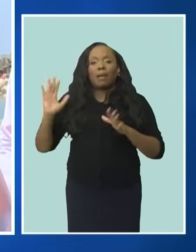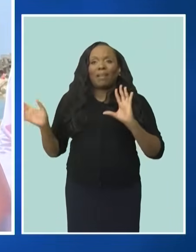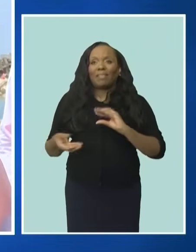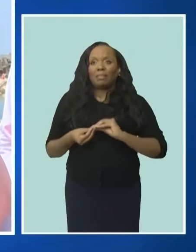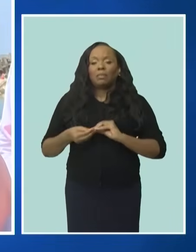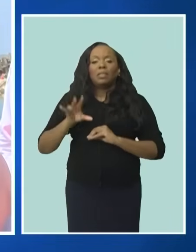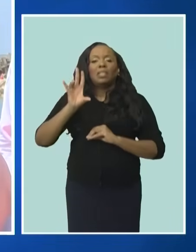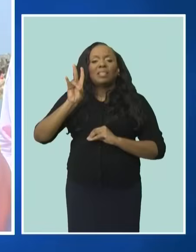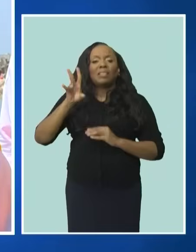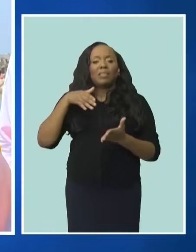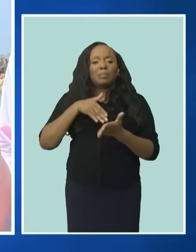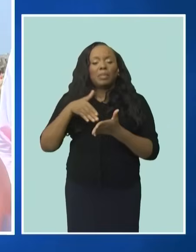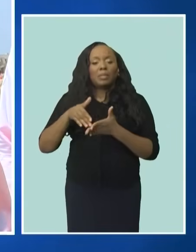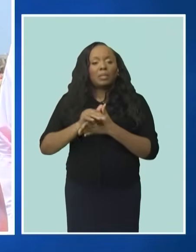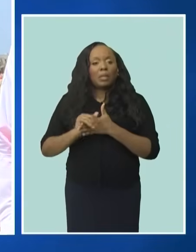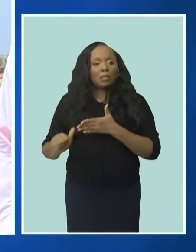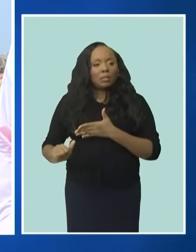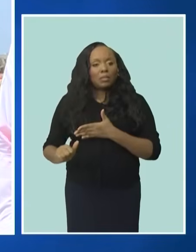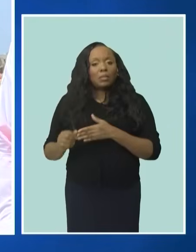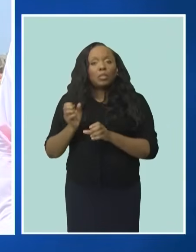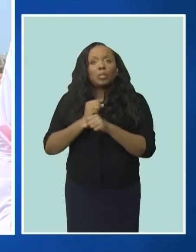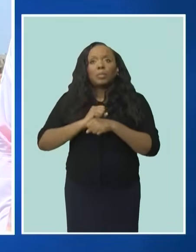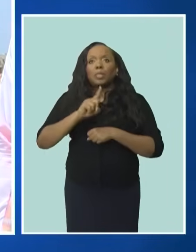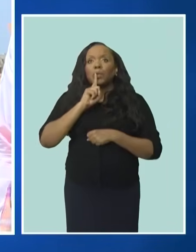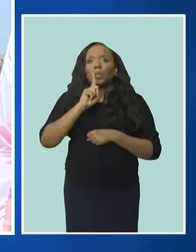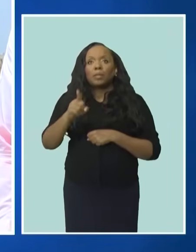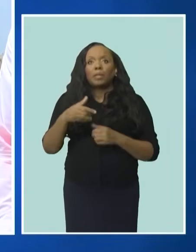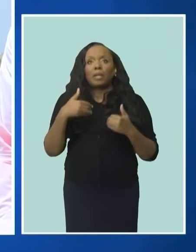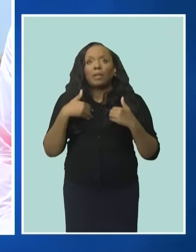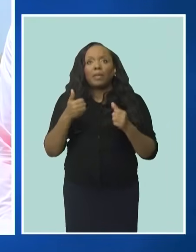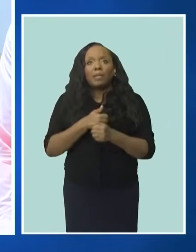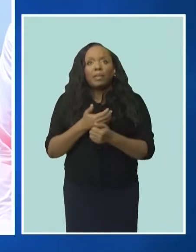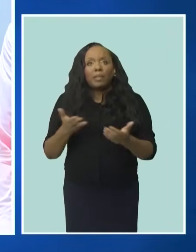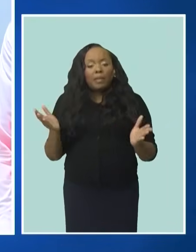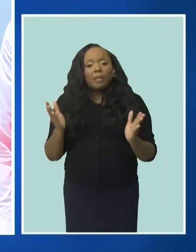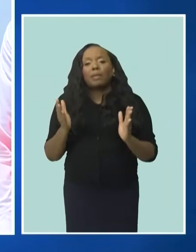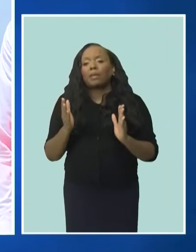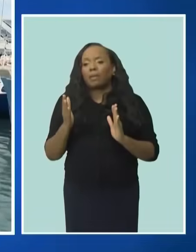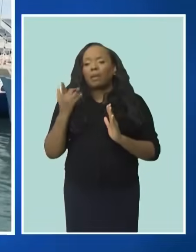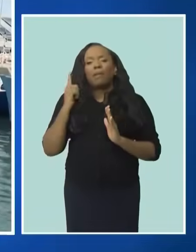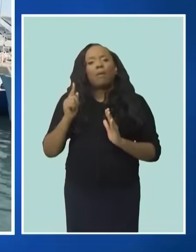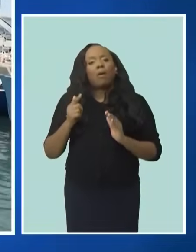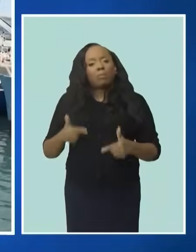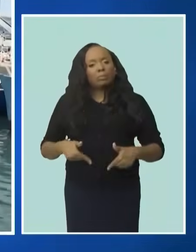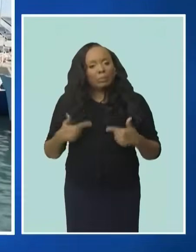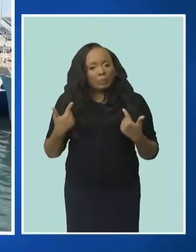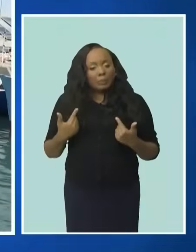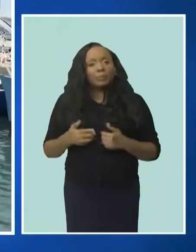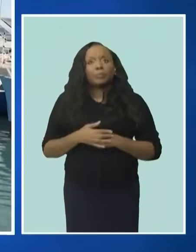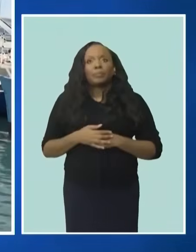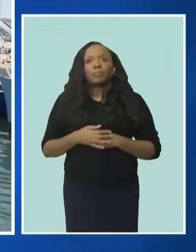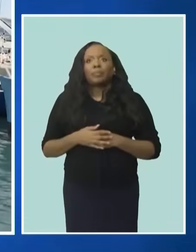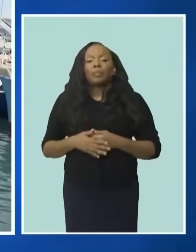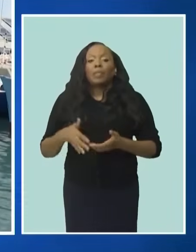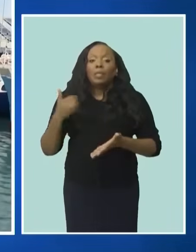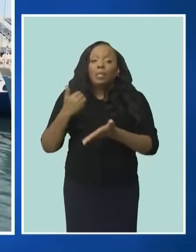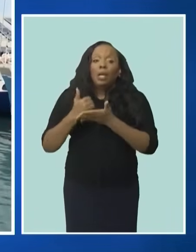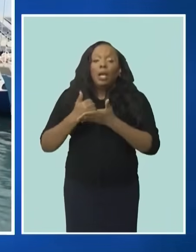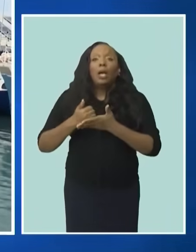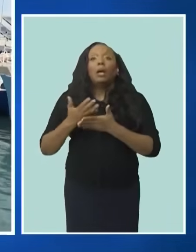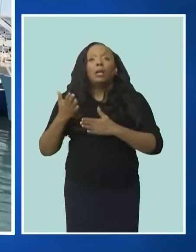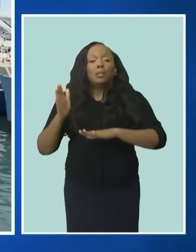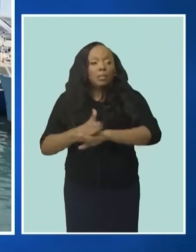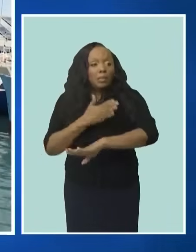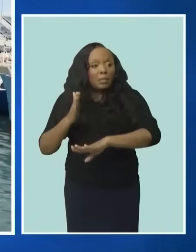to ensure that they have the basic needs to survive the test of times. To help rebuild the fishing fleet,